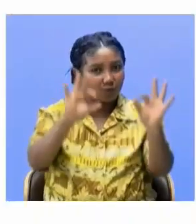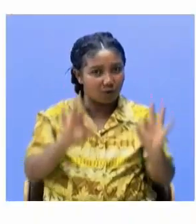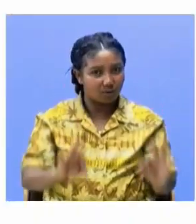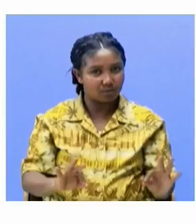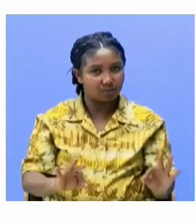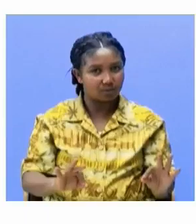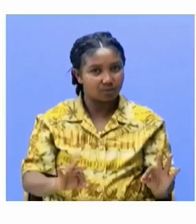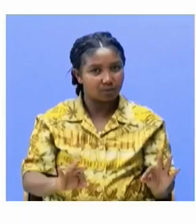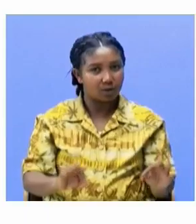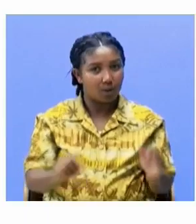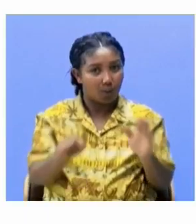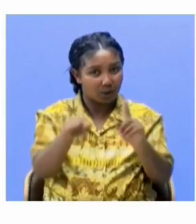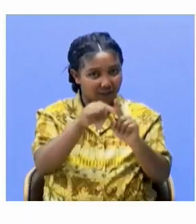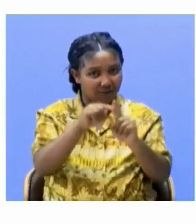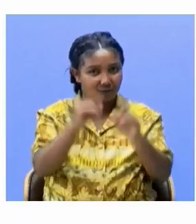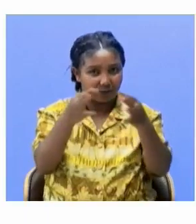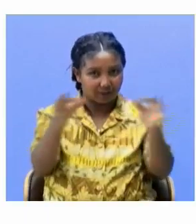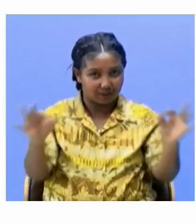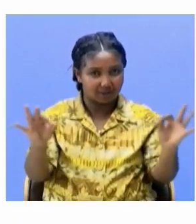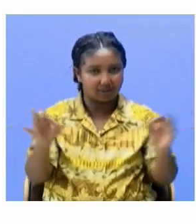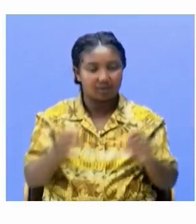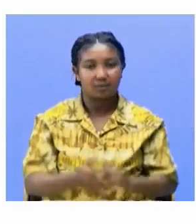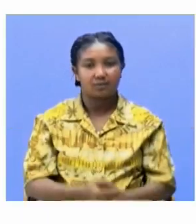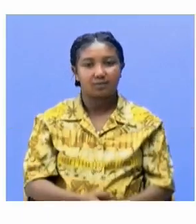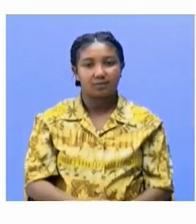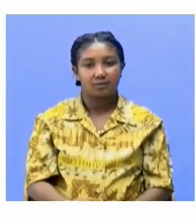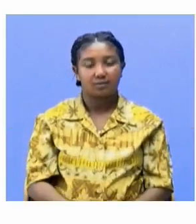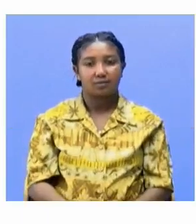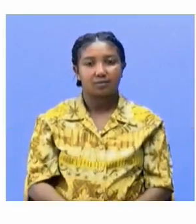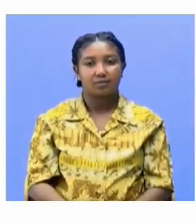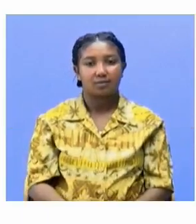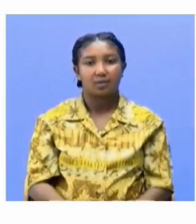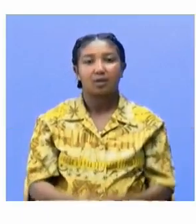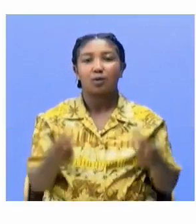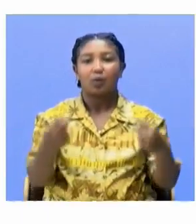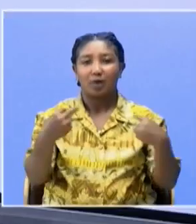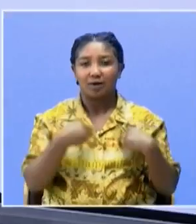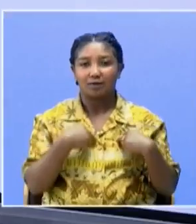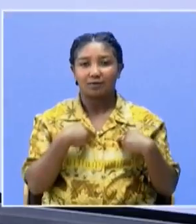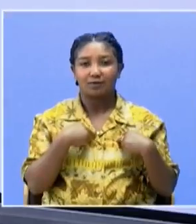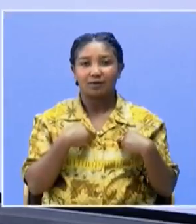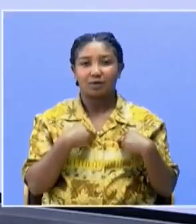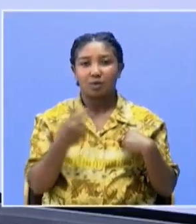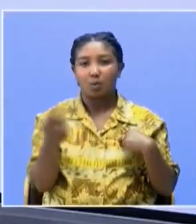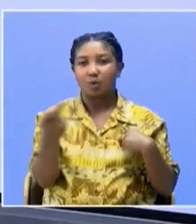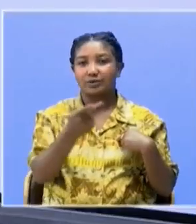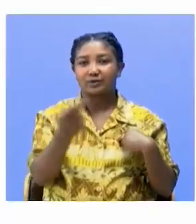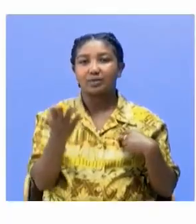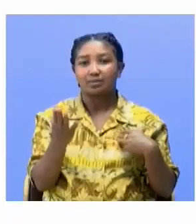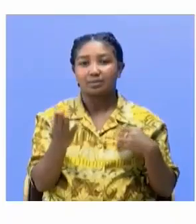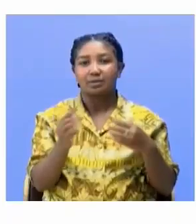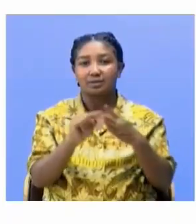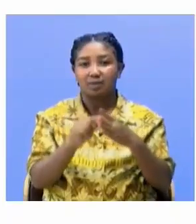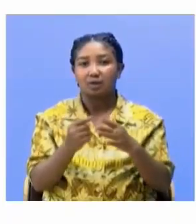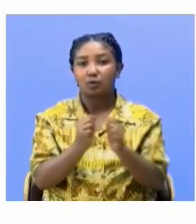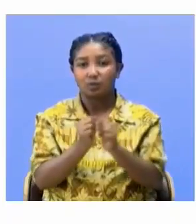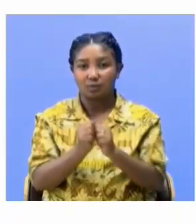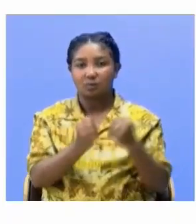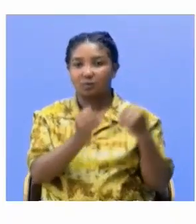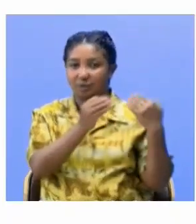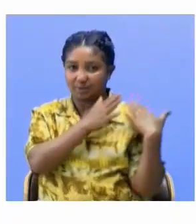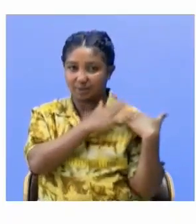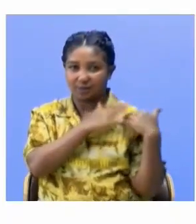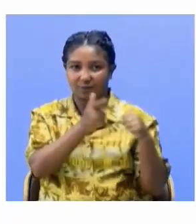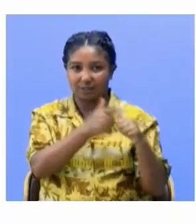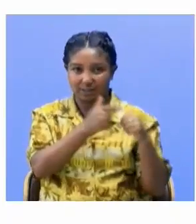is for the positive sentence. Yes? We have what? In both of them, we start with a subject.